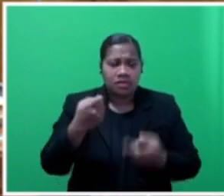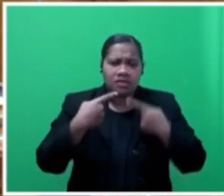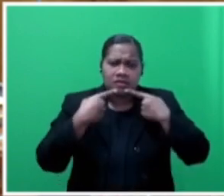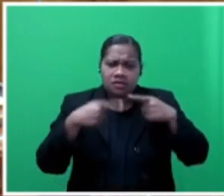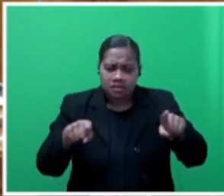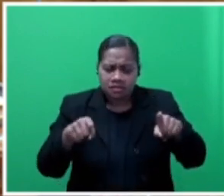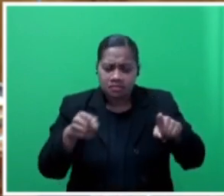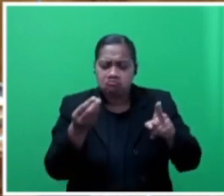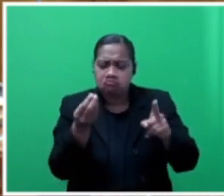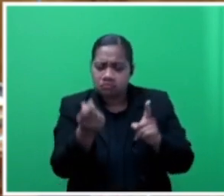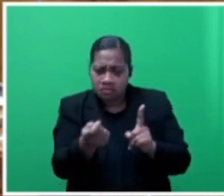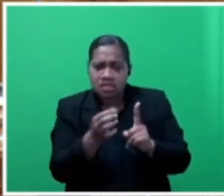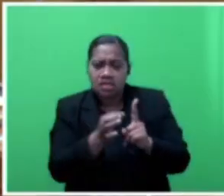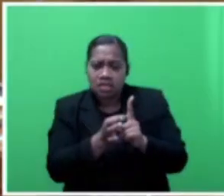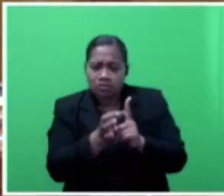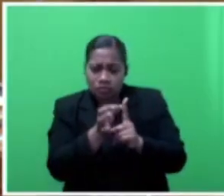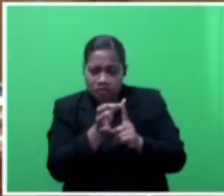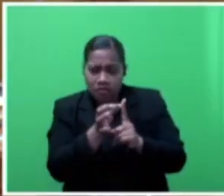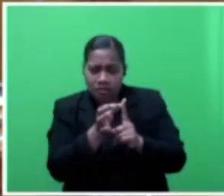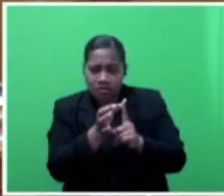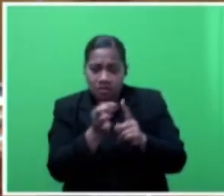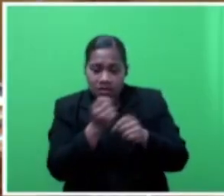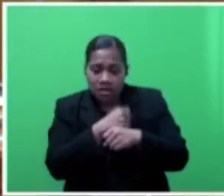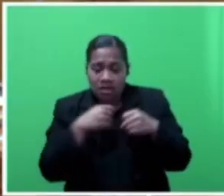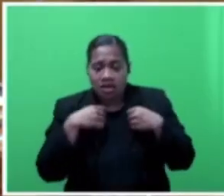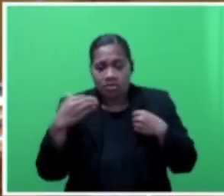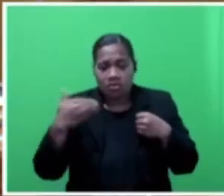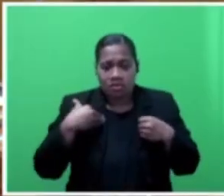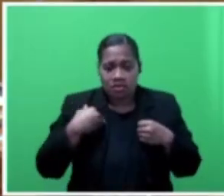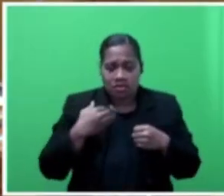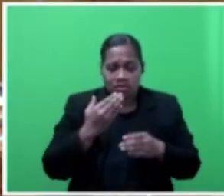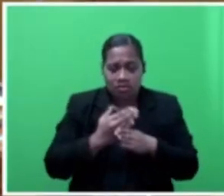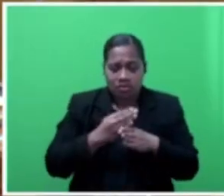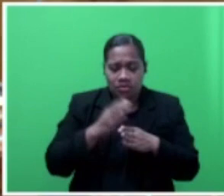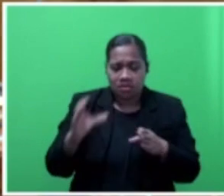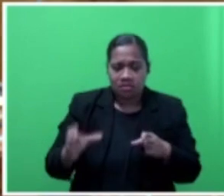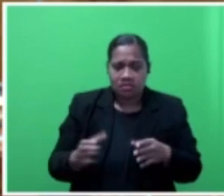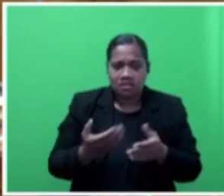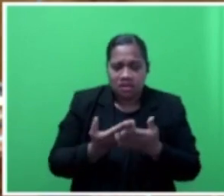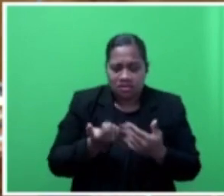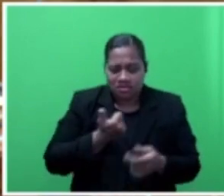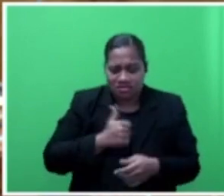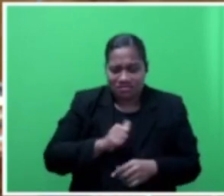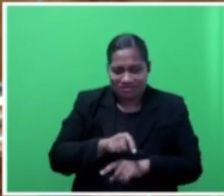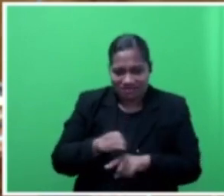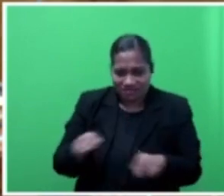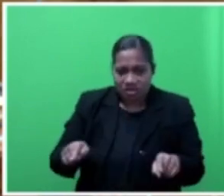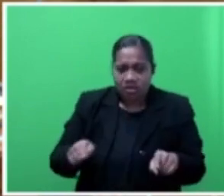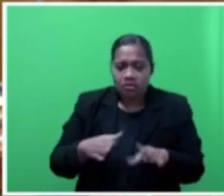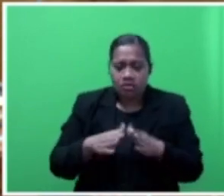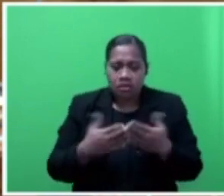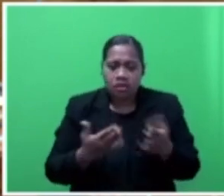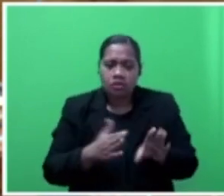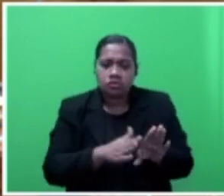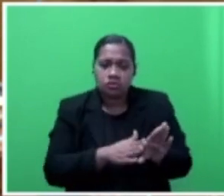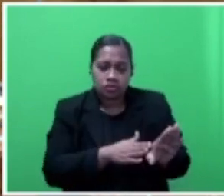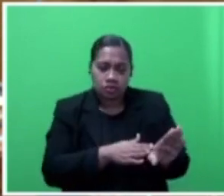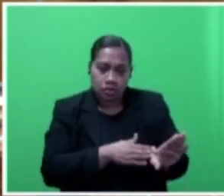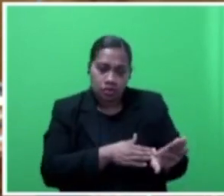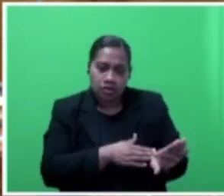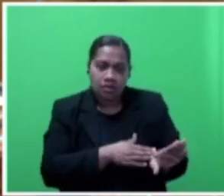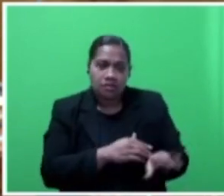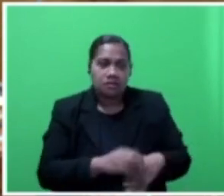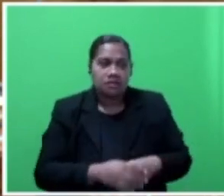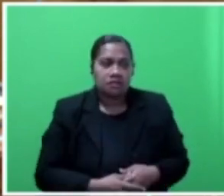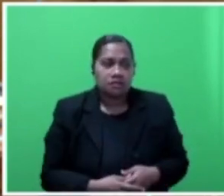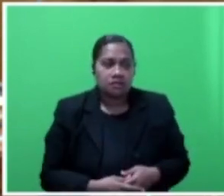improvements in the way our health workers are being treated, sir. They've slowly made